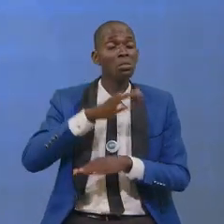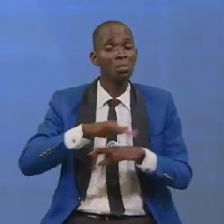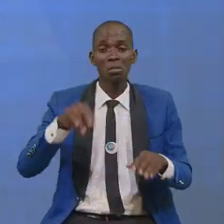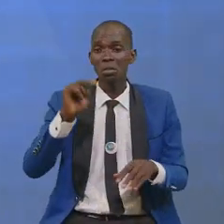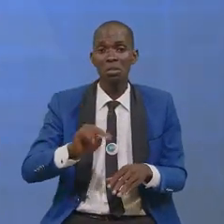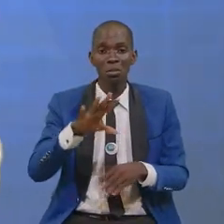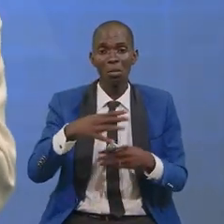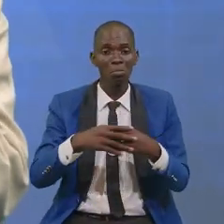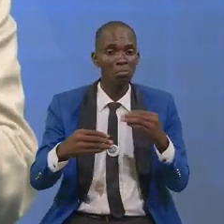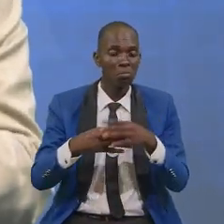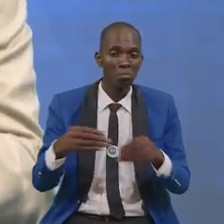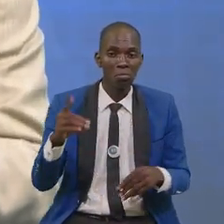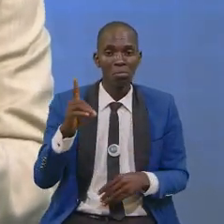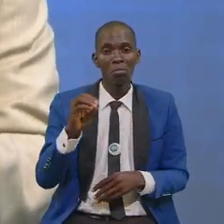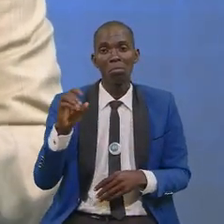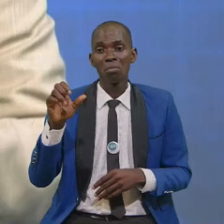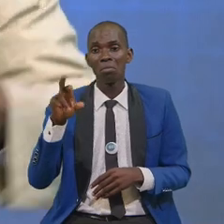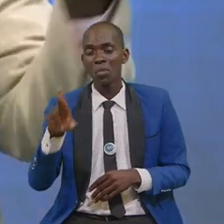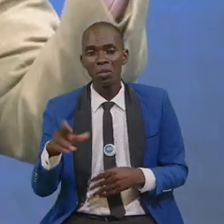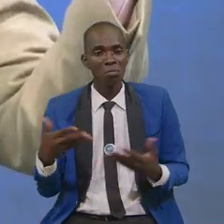pound sterling, your naira,